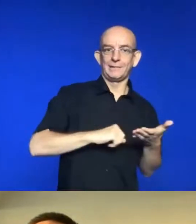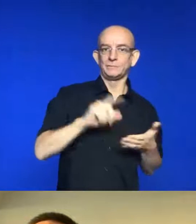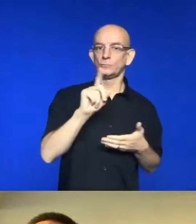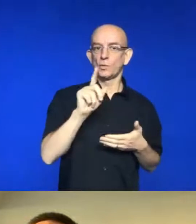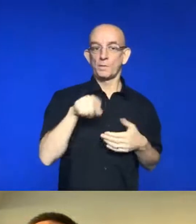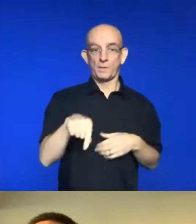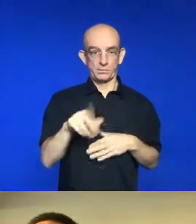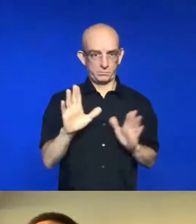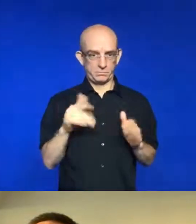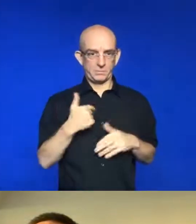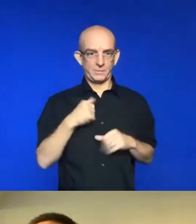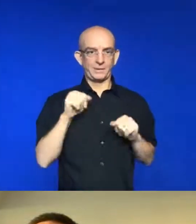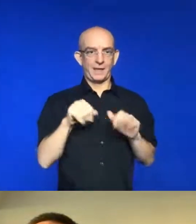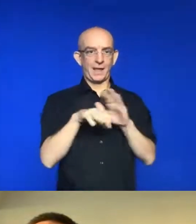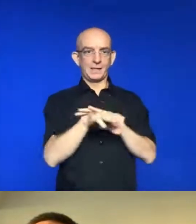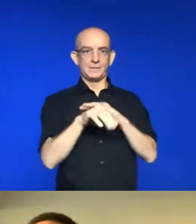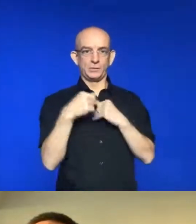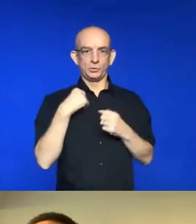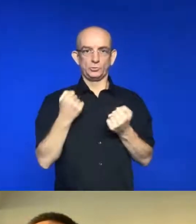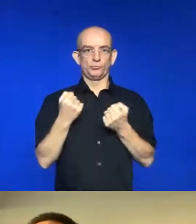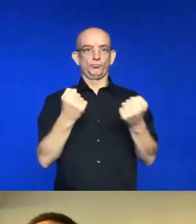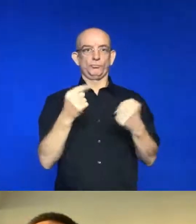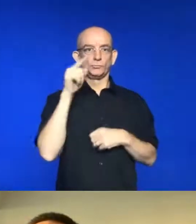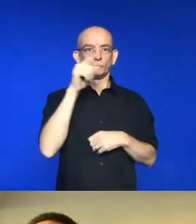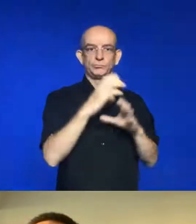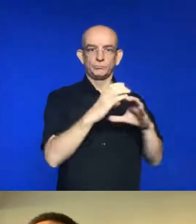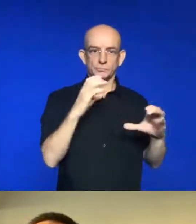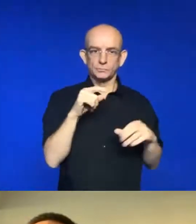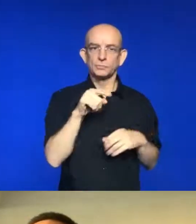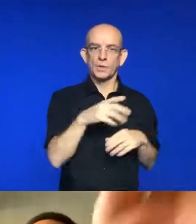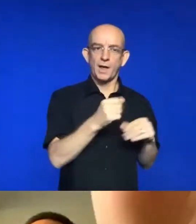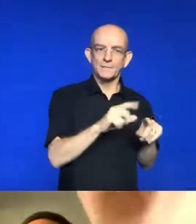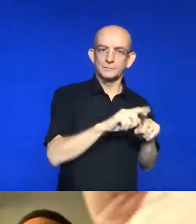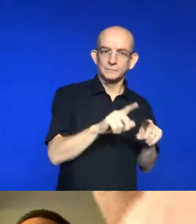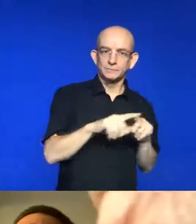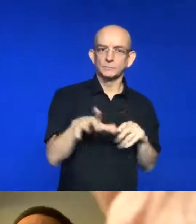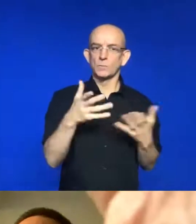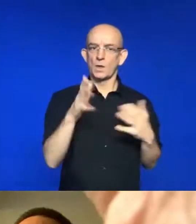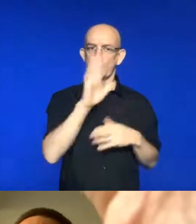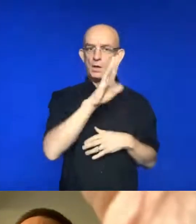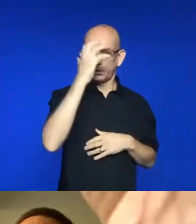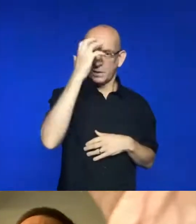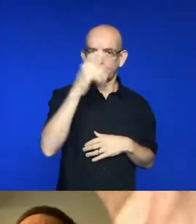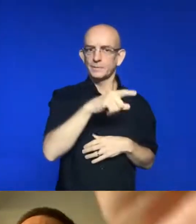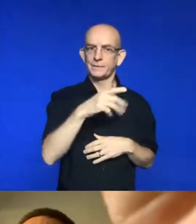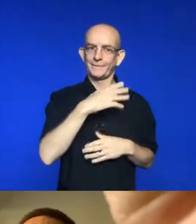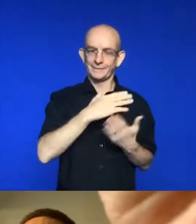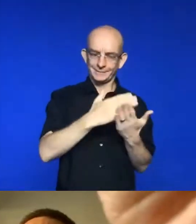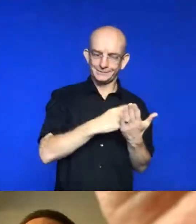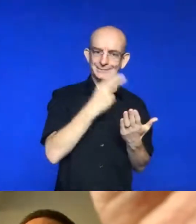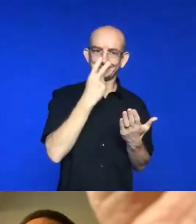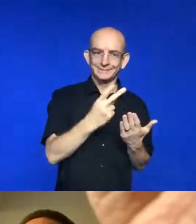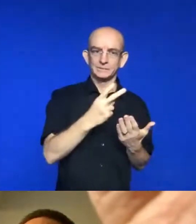protection can help socioeconomic inclusion of persons with disabilities. And if you, for instance, develop